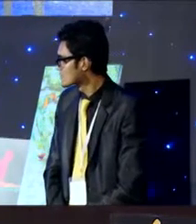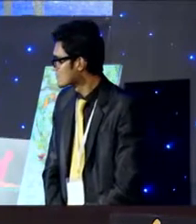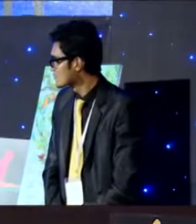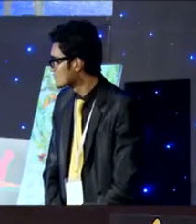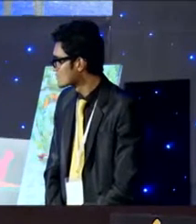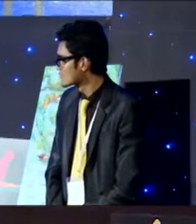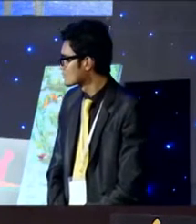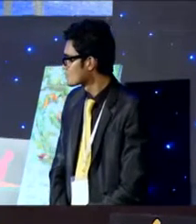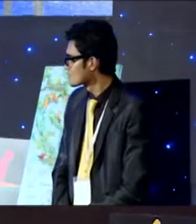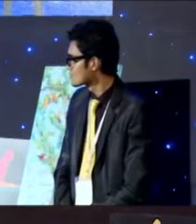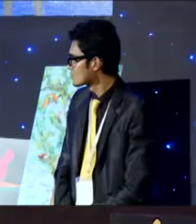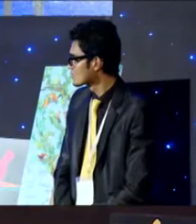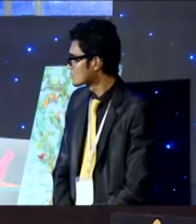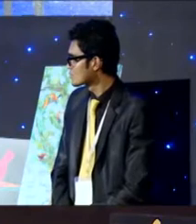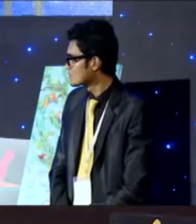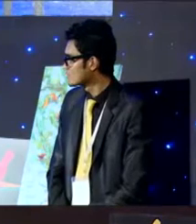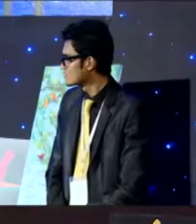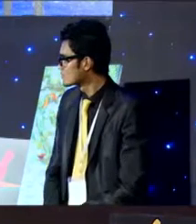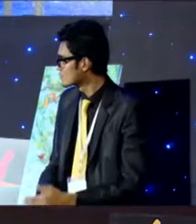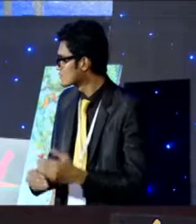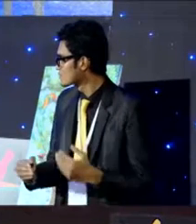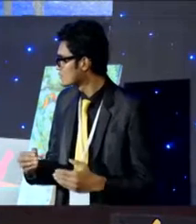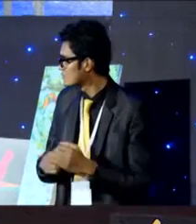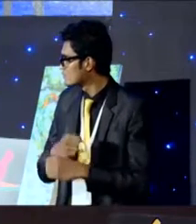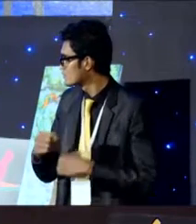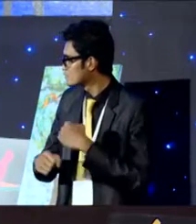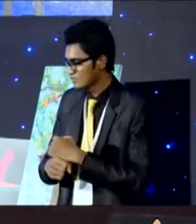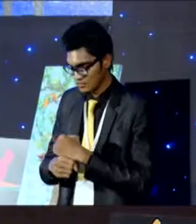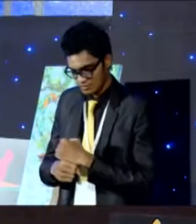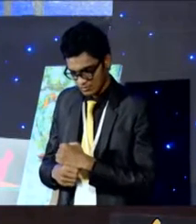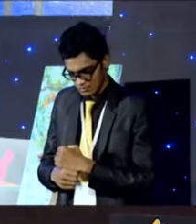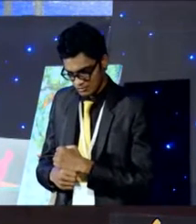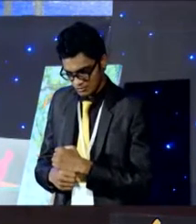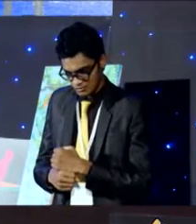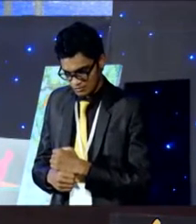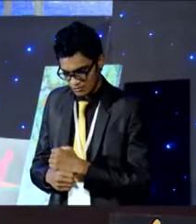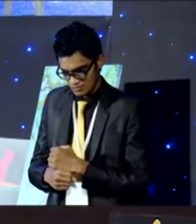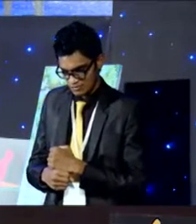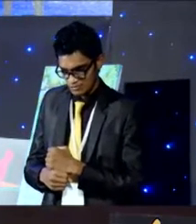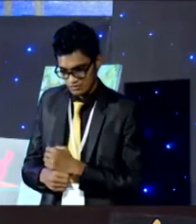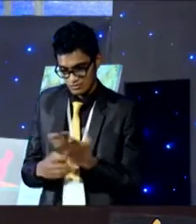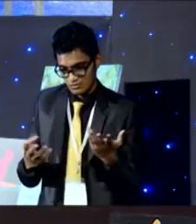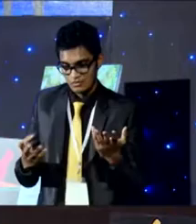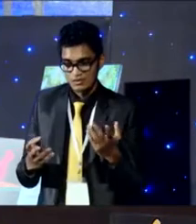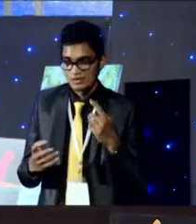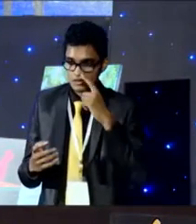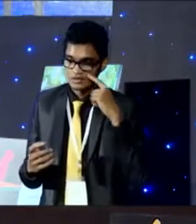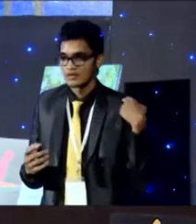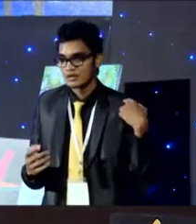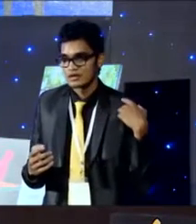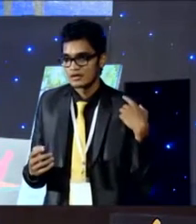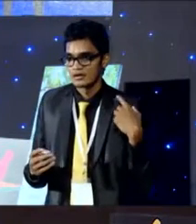that was published a couple of years ago, that says boards that had women board of directors had better